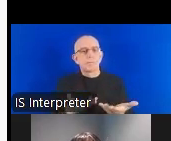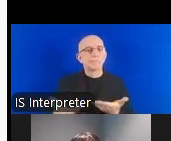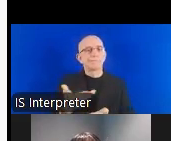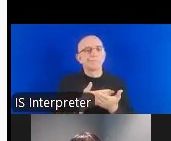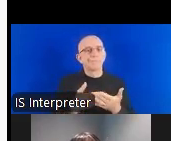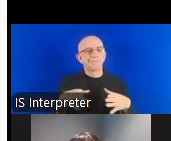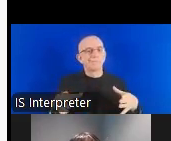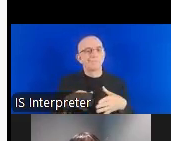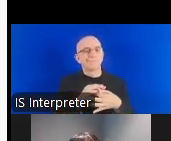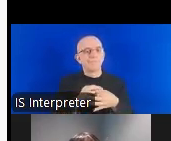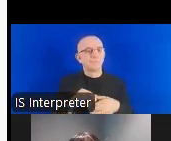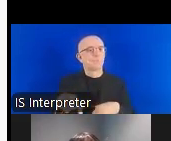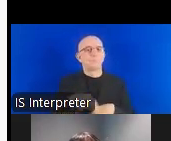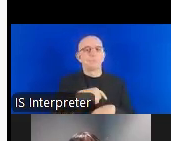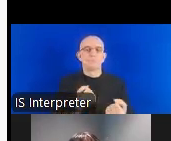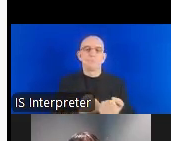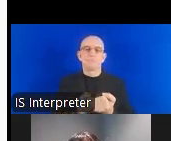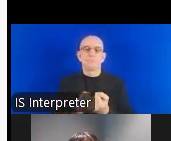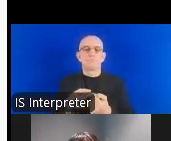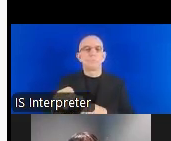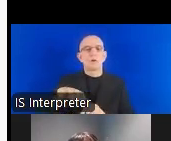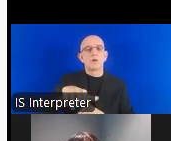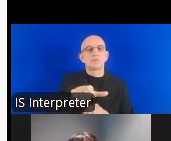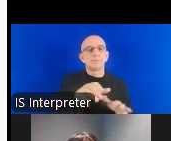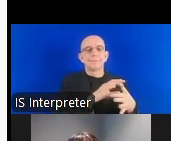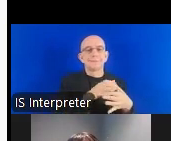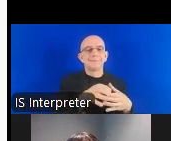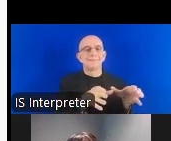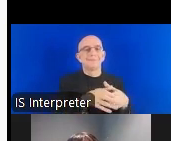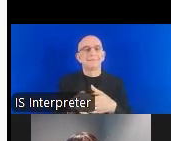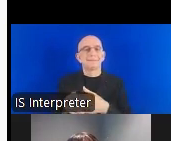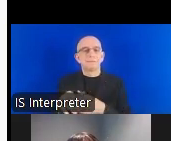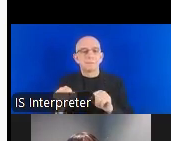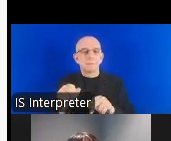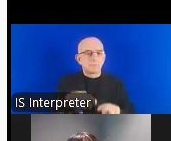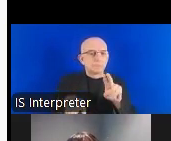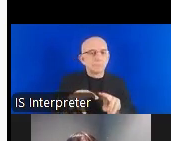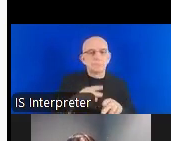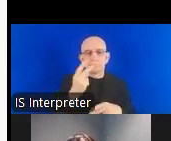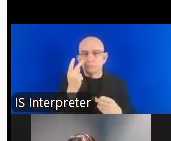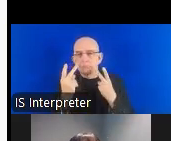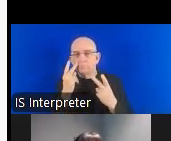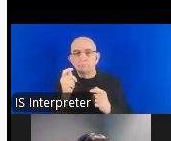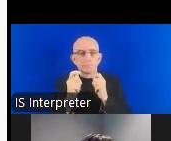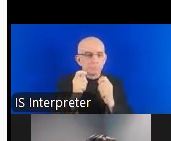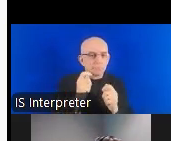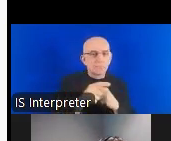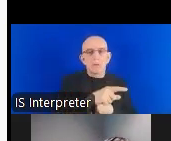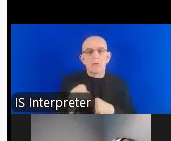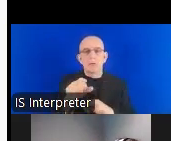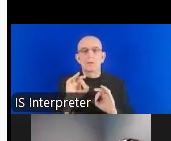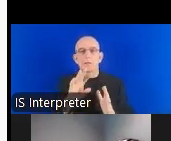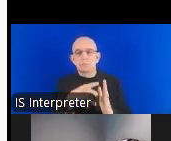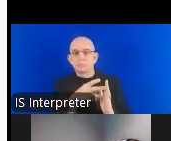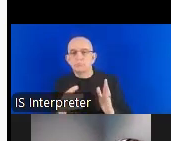That means that I recommend the systematic disaggregation of all monitoring indicators by gender, age, disability at